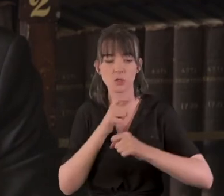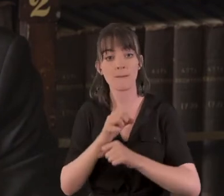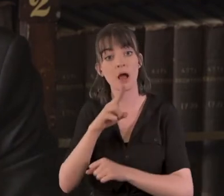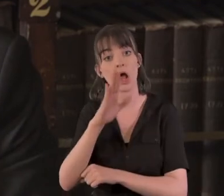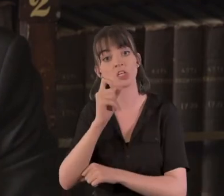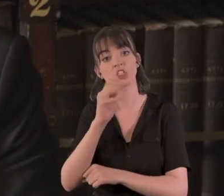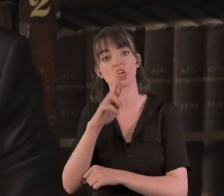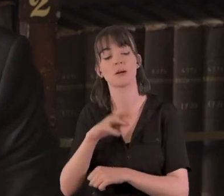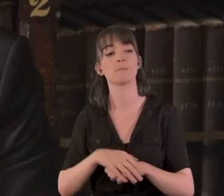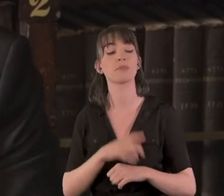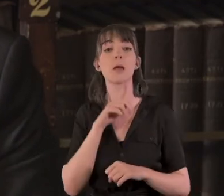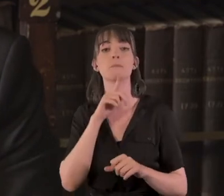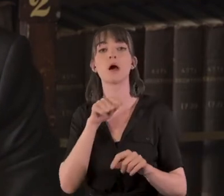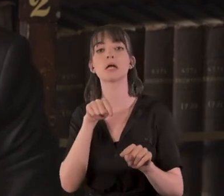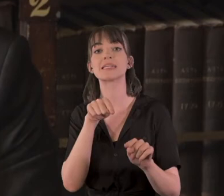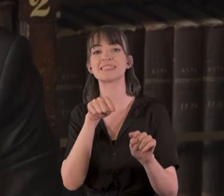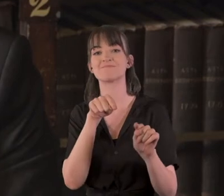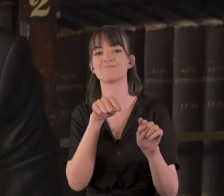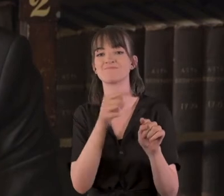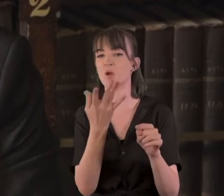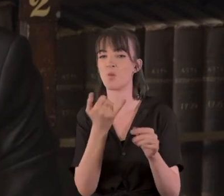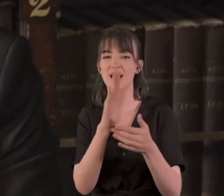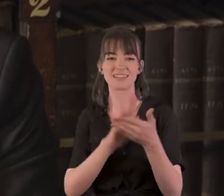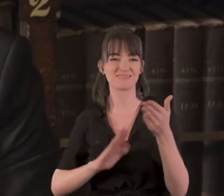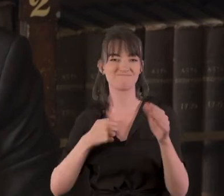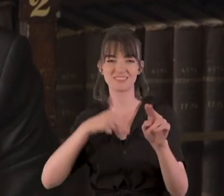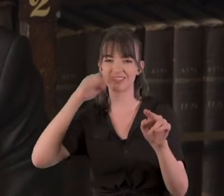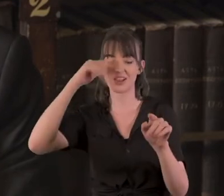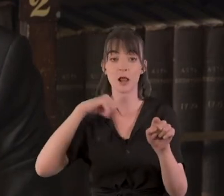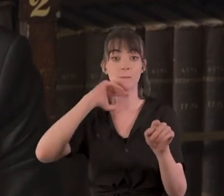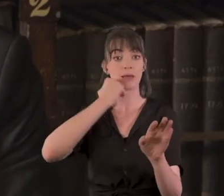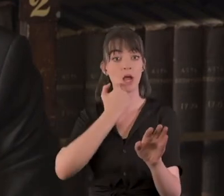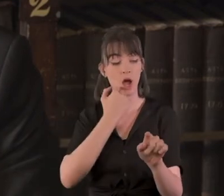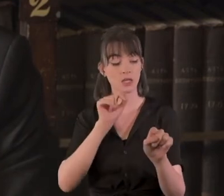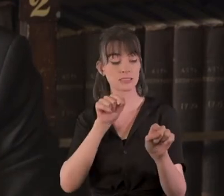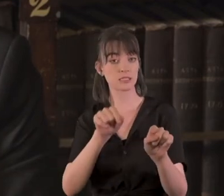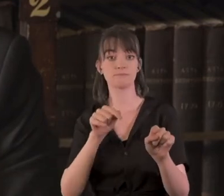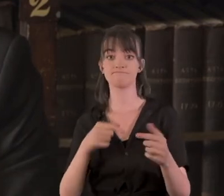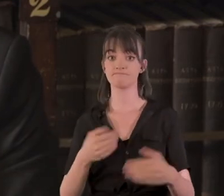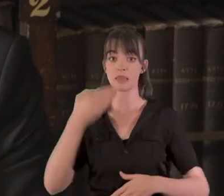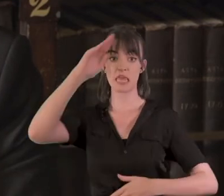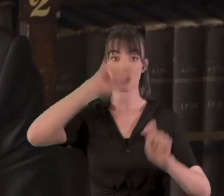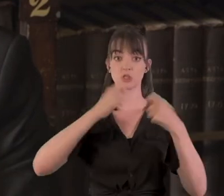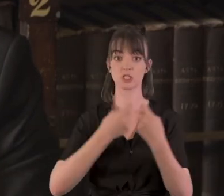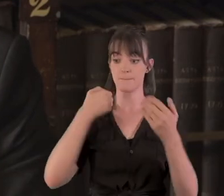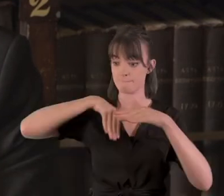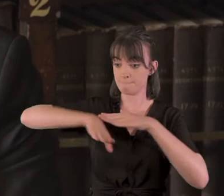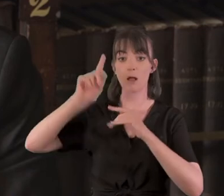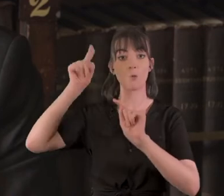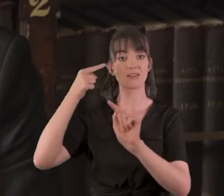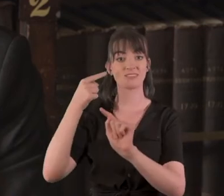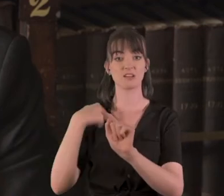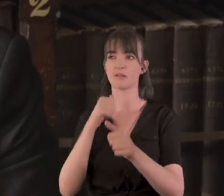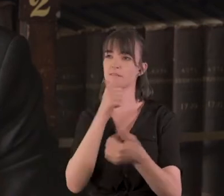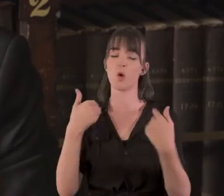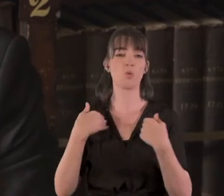that reflects the fact that it was not a major issue for the Irish delegation going into it. The sense you get